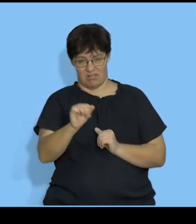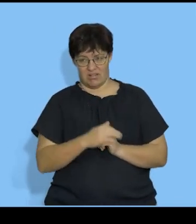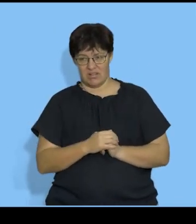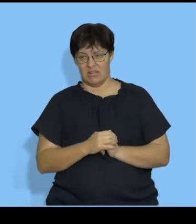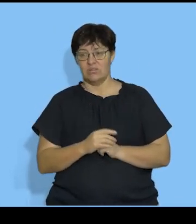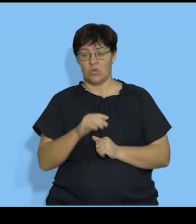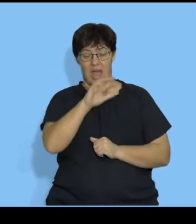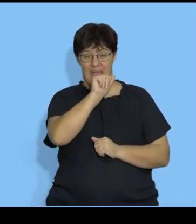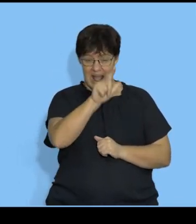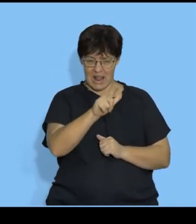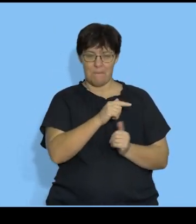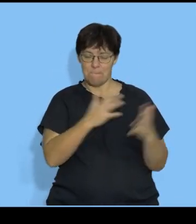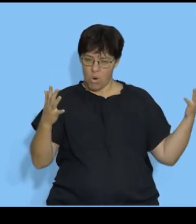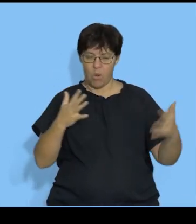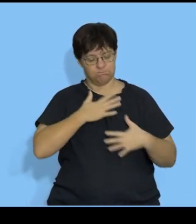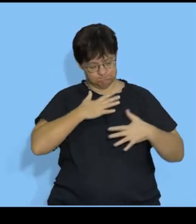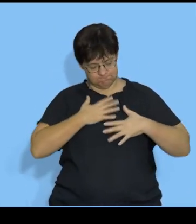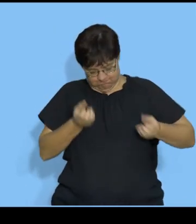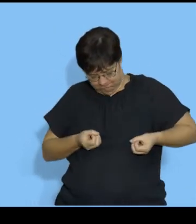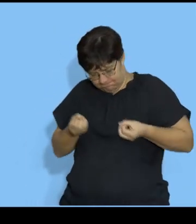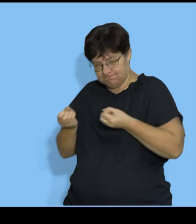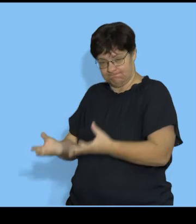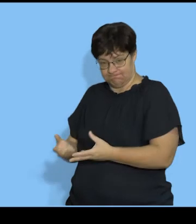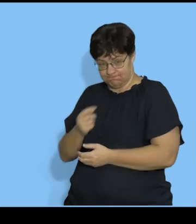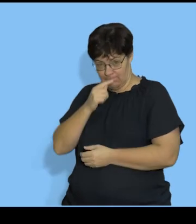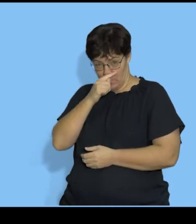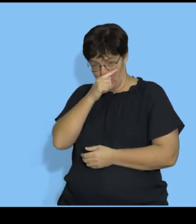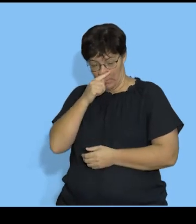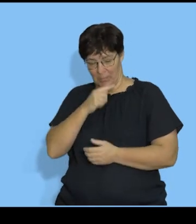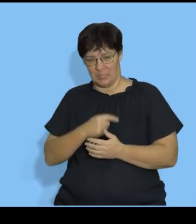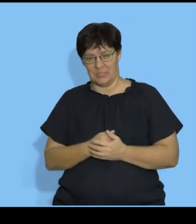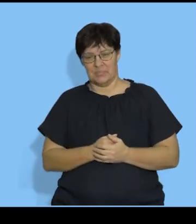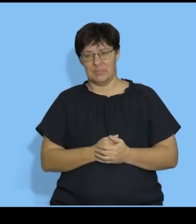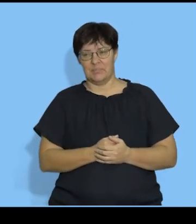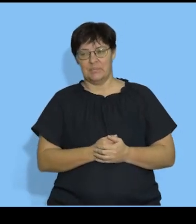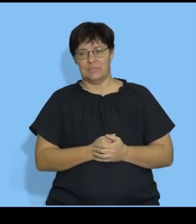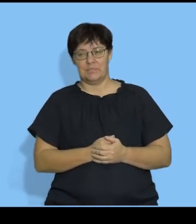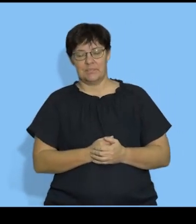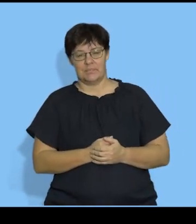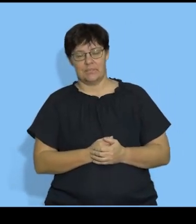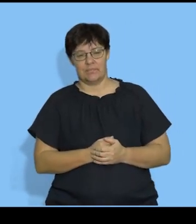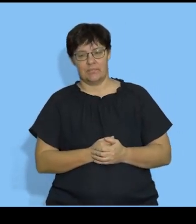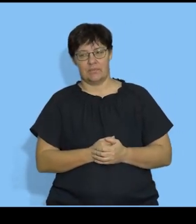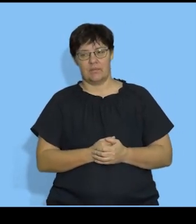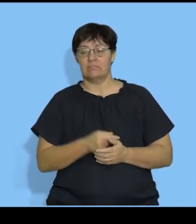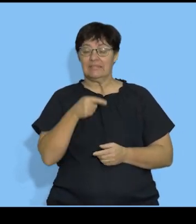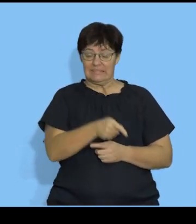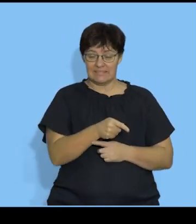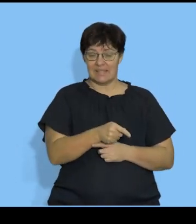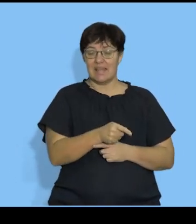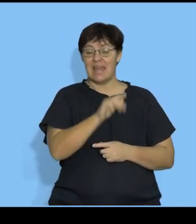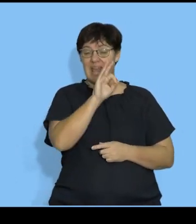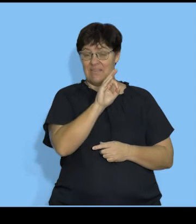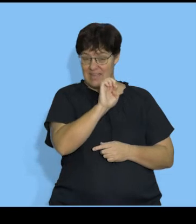stronger reducing agent, okay? All right. While the iron